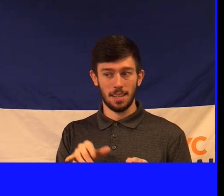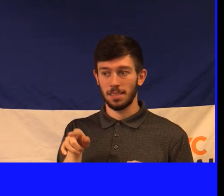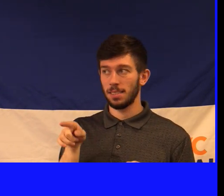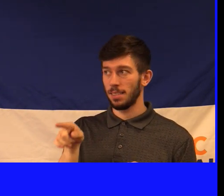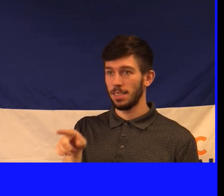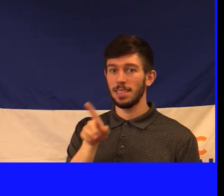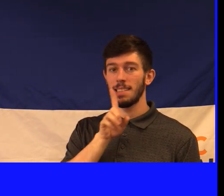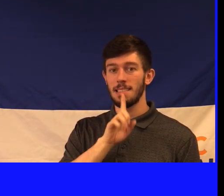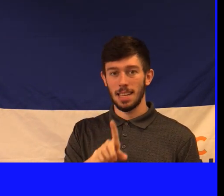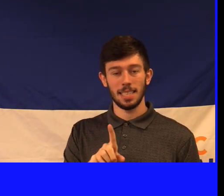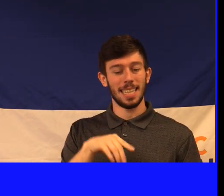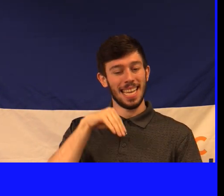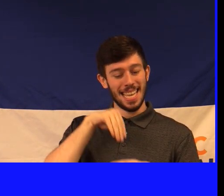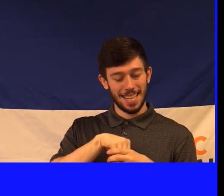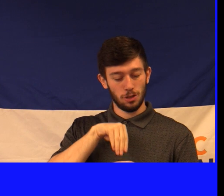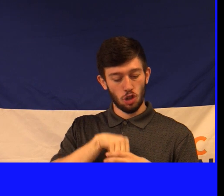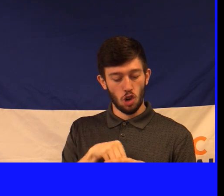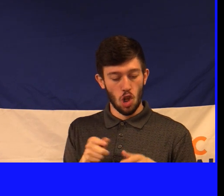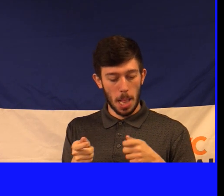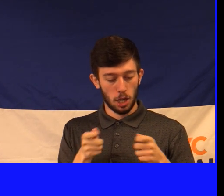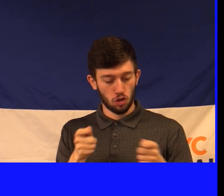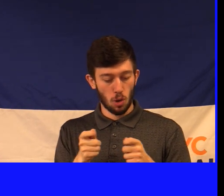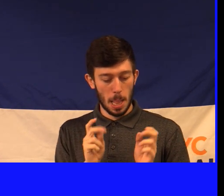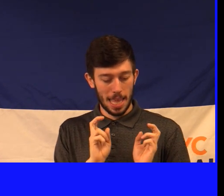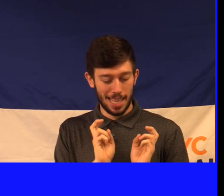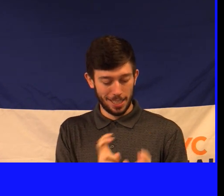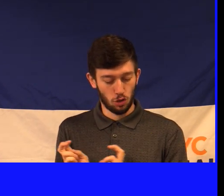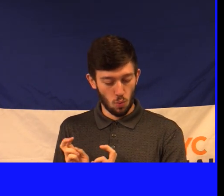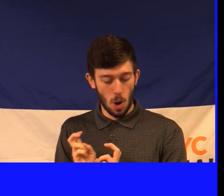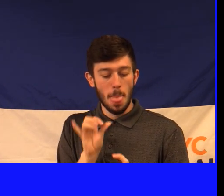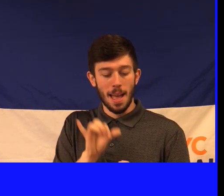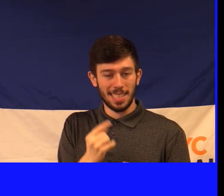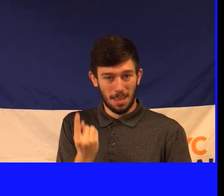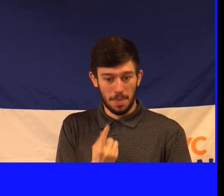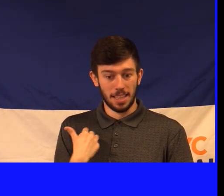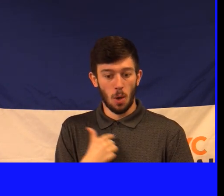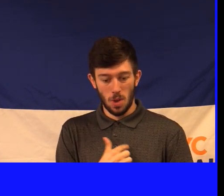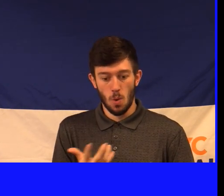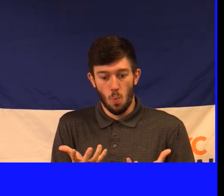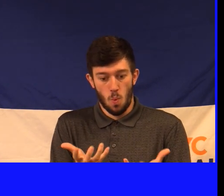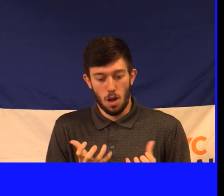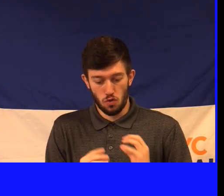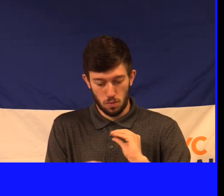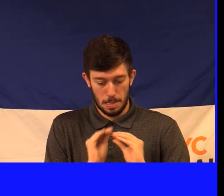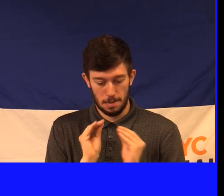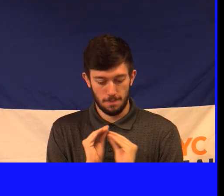an internal control issue, and something that we are dedicated to correct.